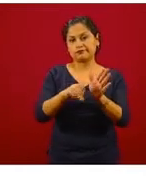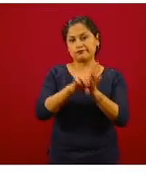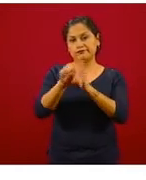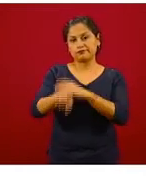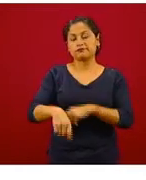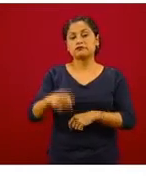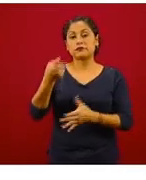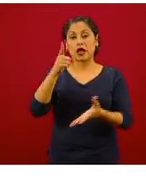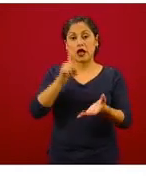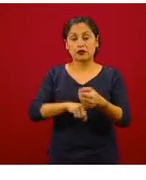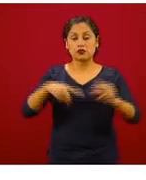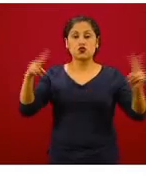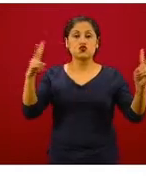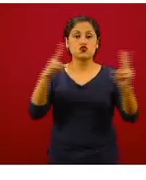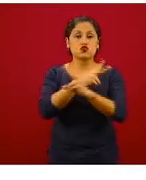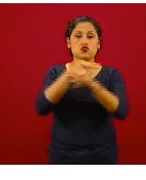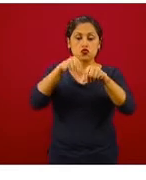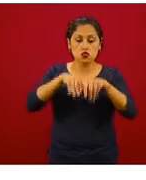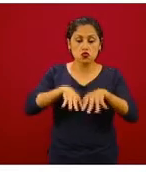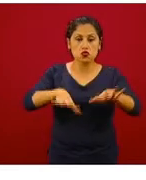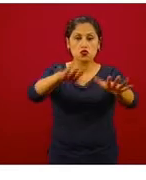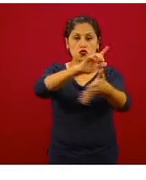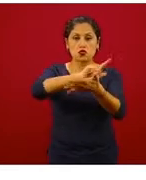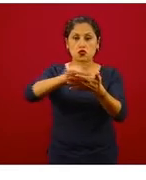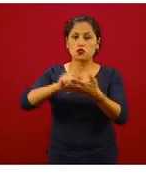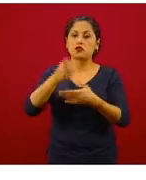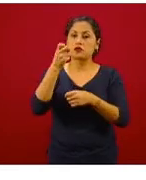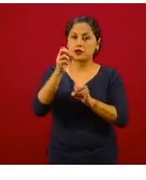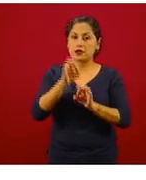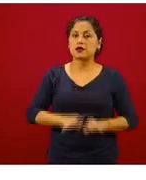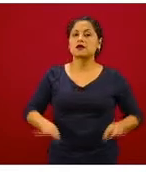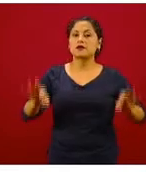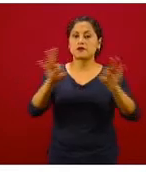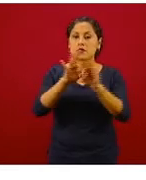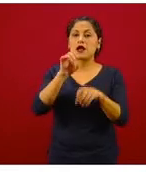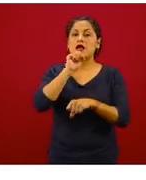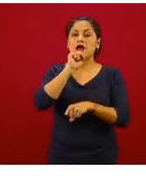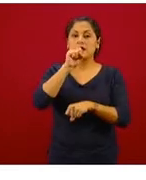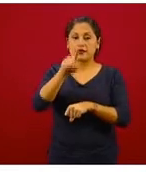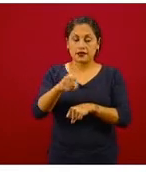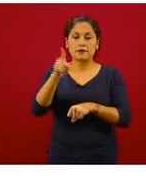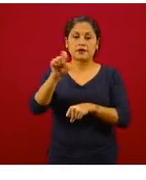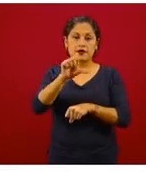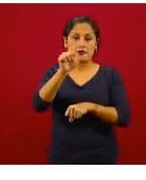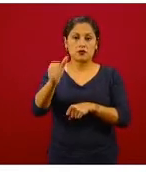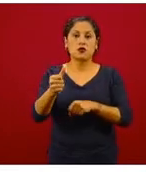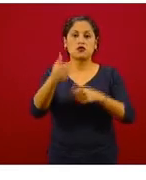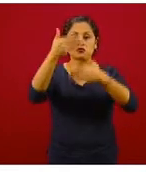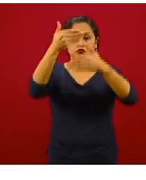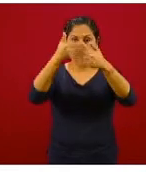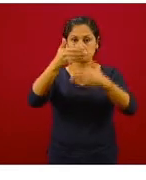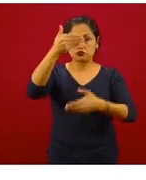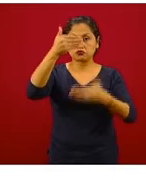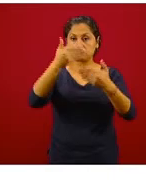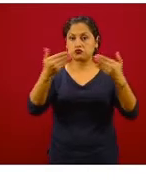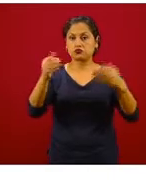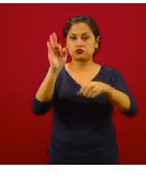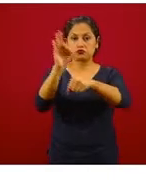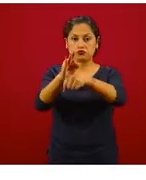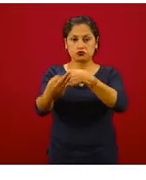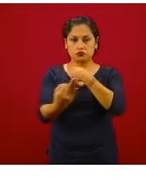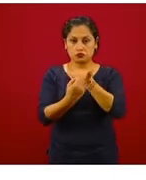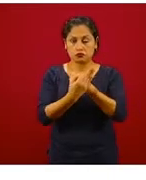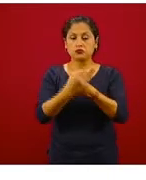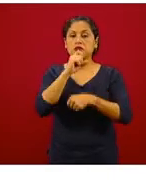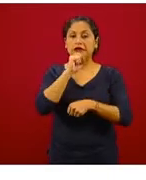some situation in the working place, ventilation systems, that's very important as well.